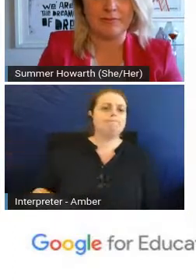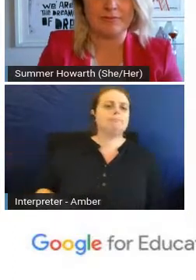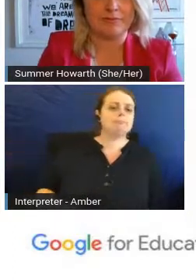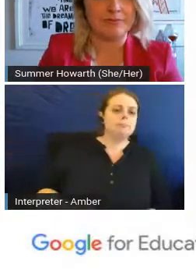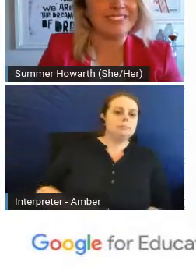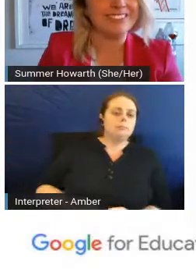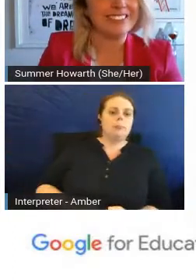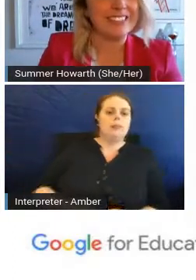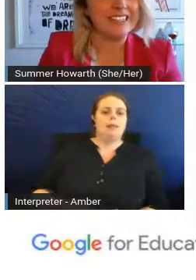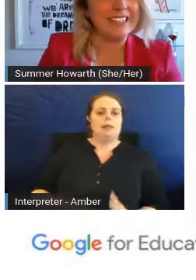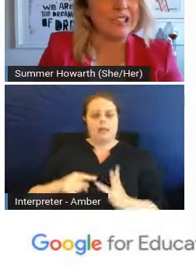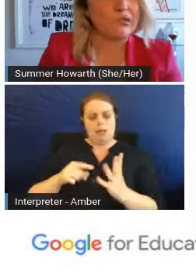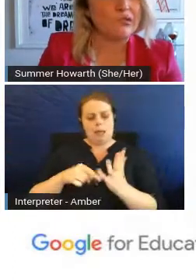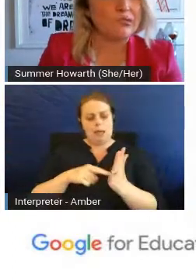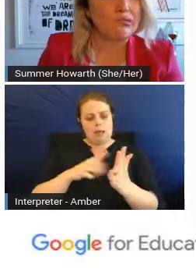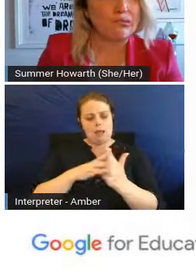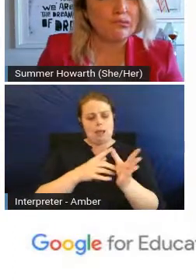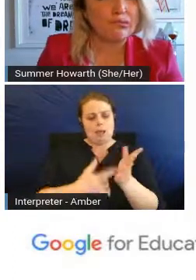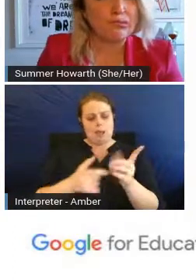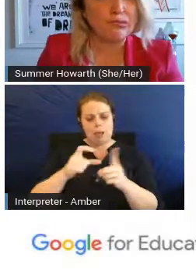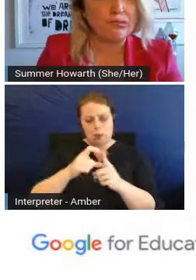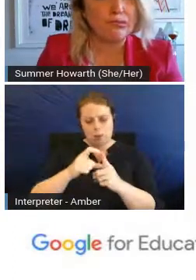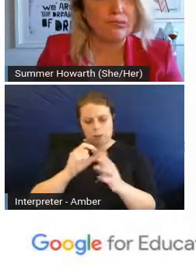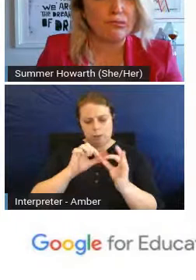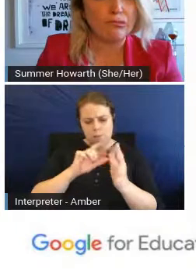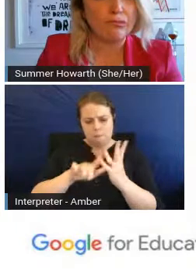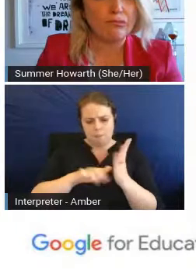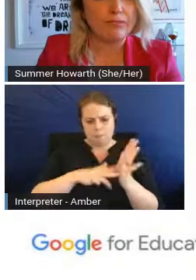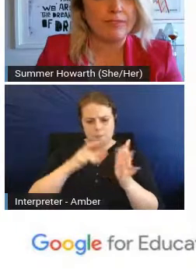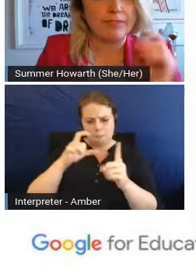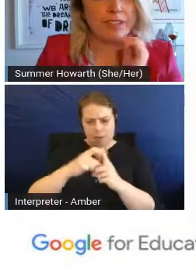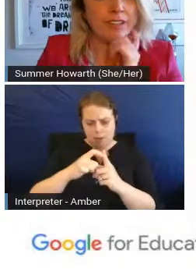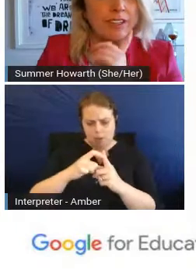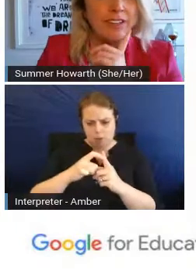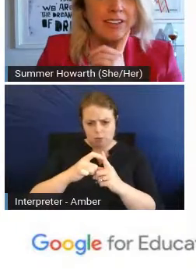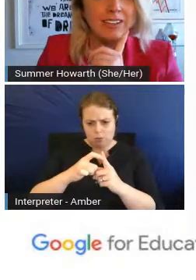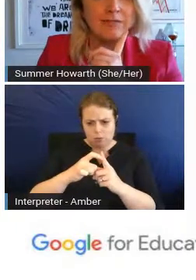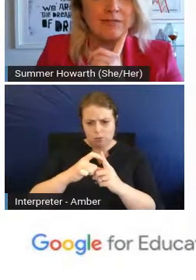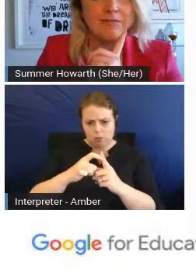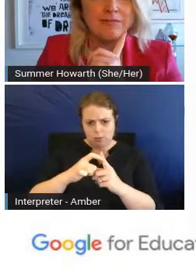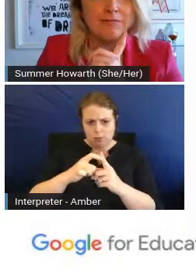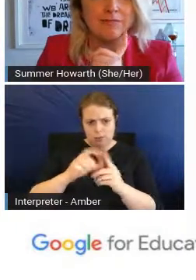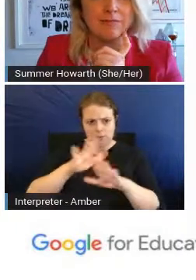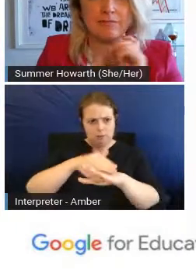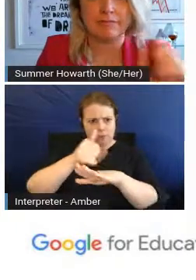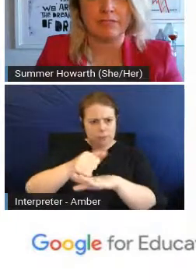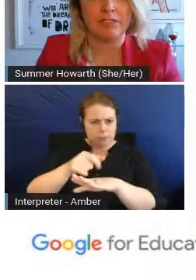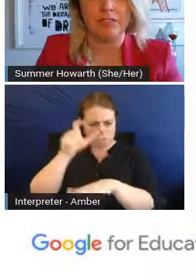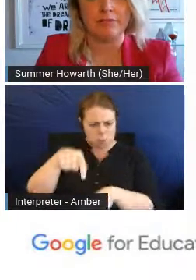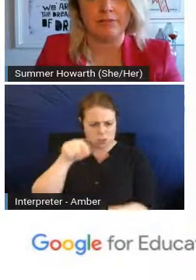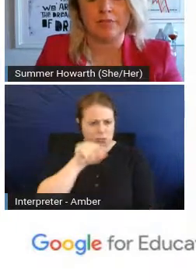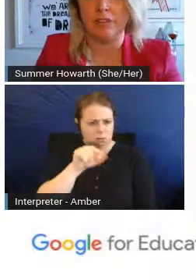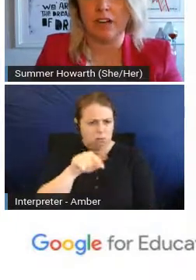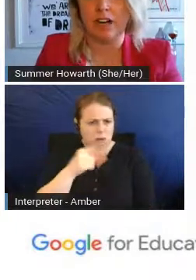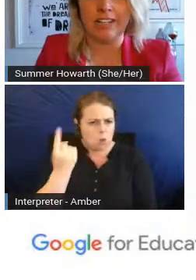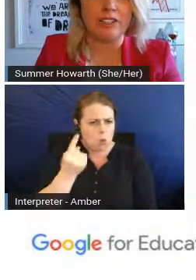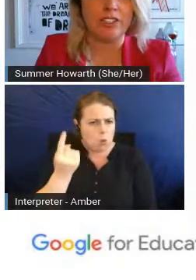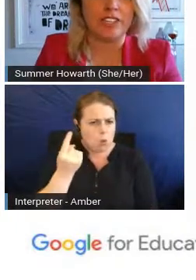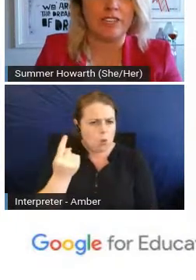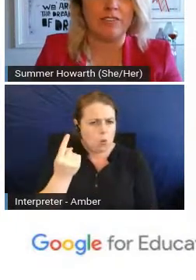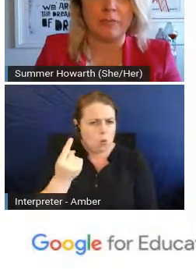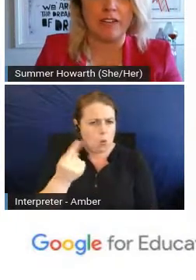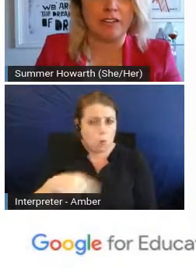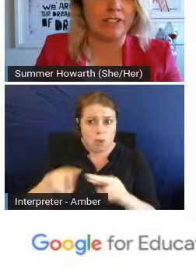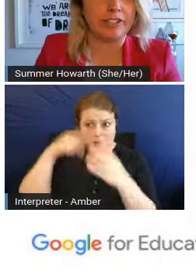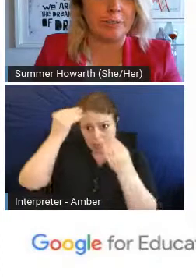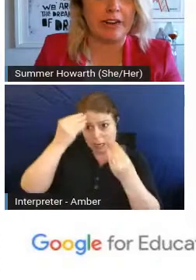Outwards Bound founder. If anyone wants to Google that, it's like a pub quiz. Tell me who the Outwards Bound founder was. That'd be awesome. I can only